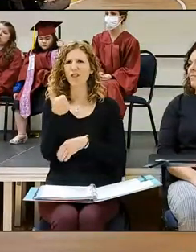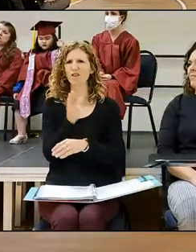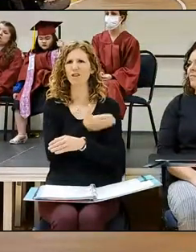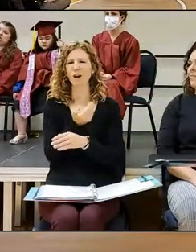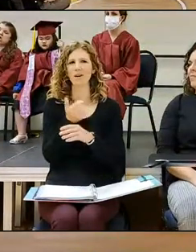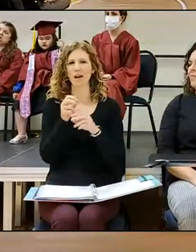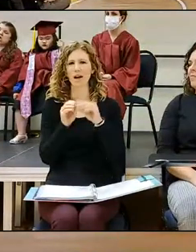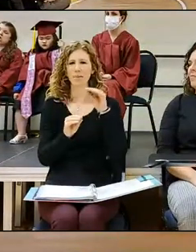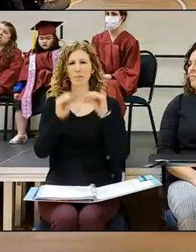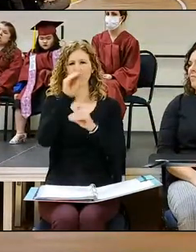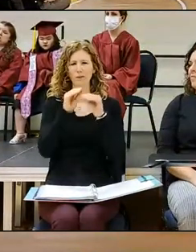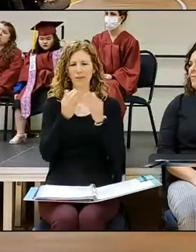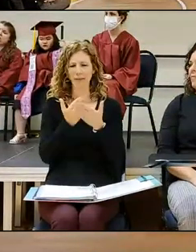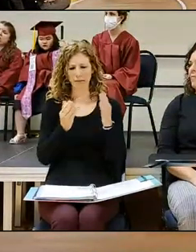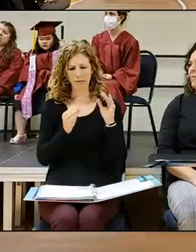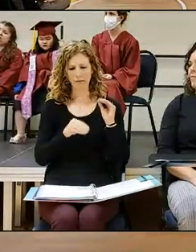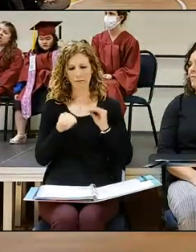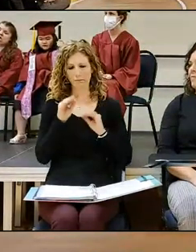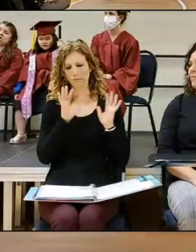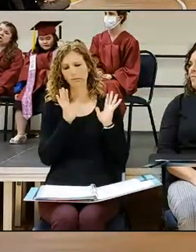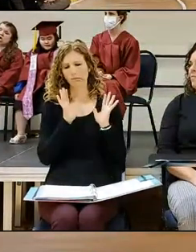flip-flopped those, so sorry about that.